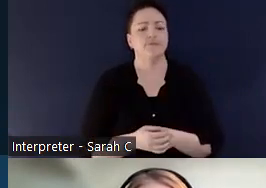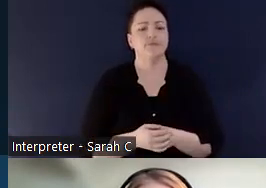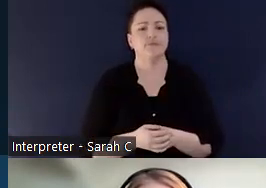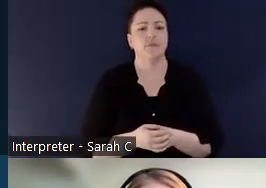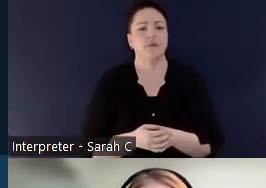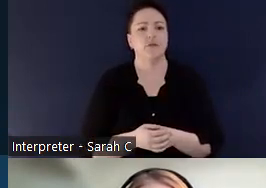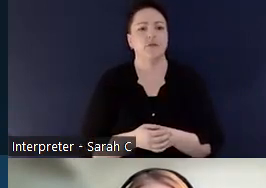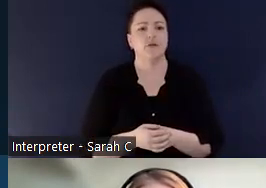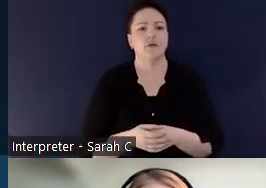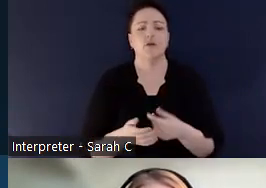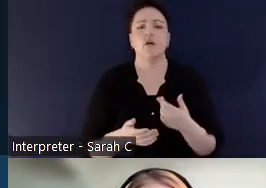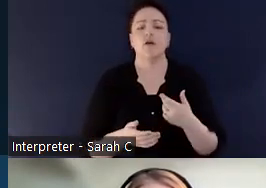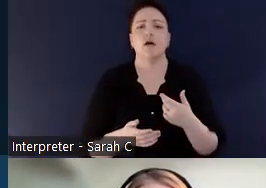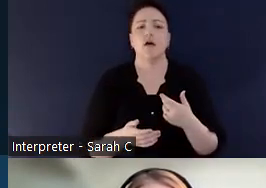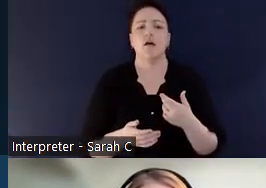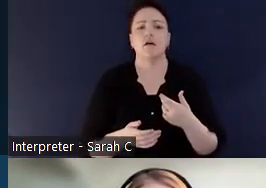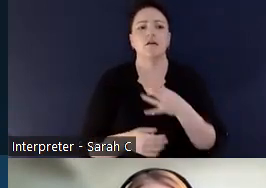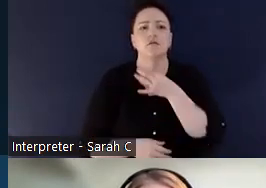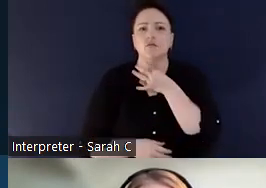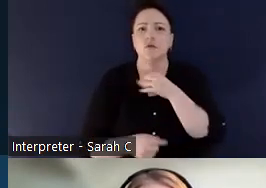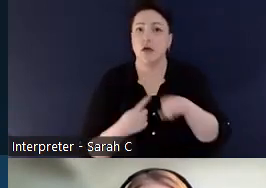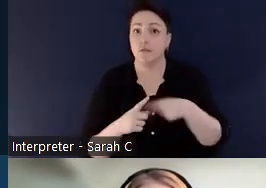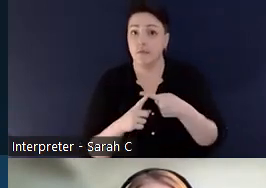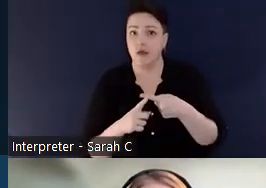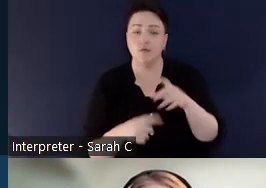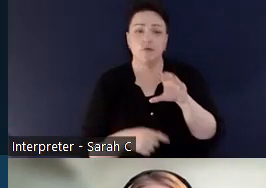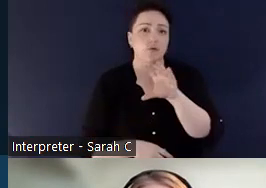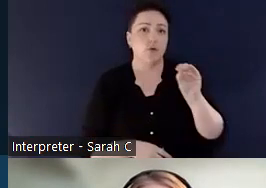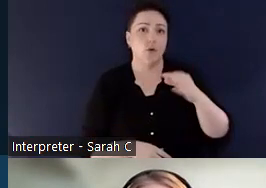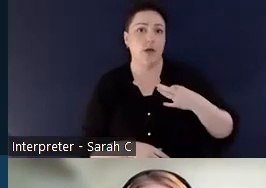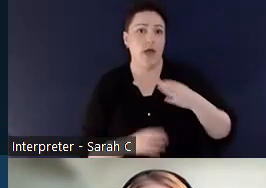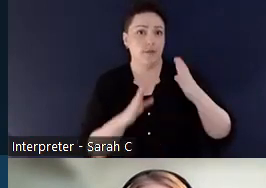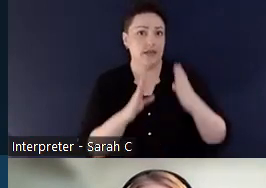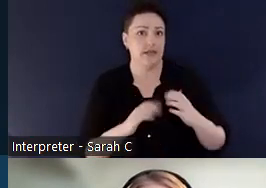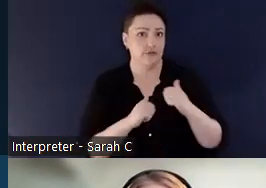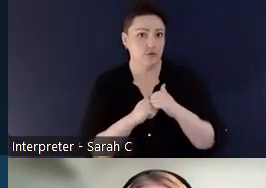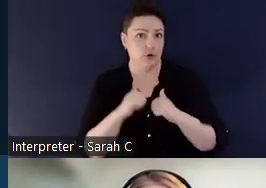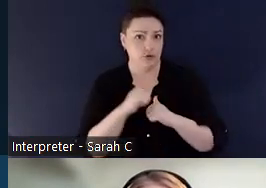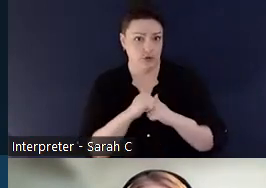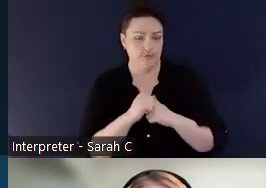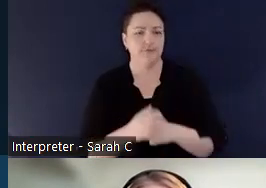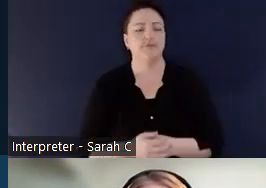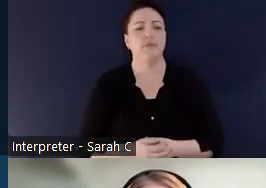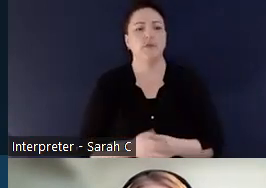co-applicant structure. So I'm just navigating to that slide. And